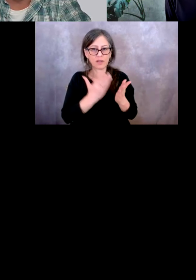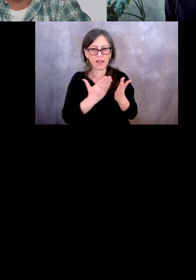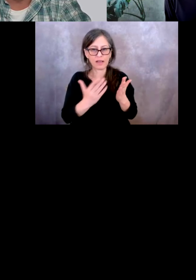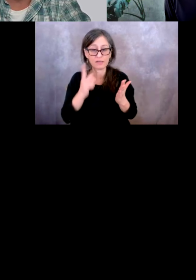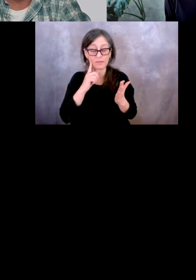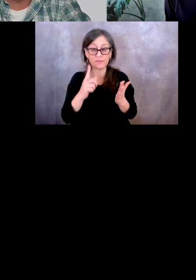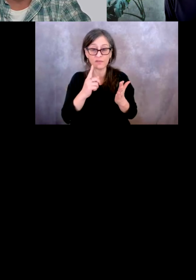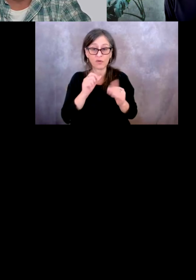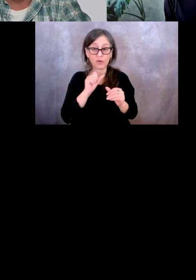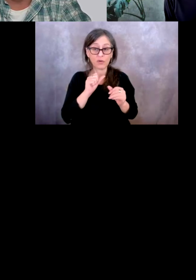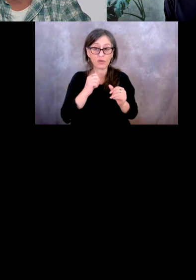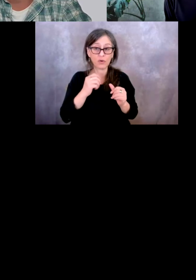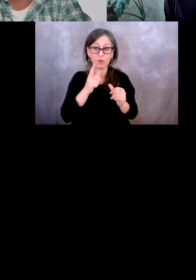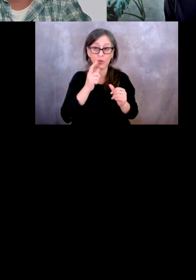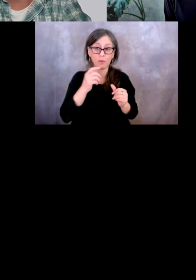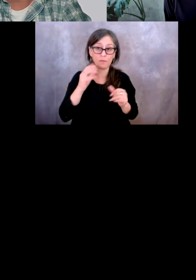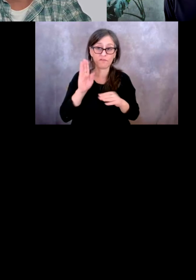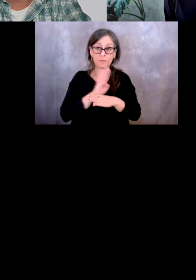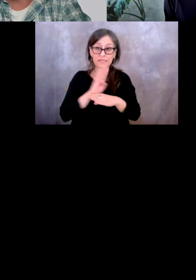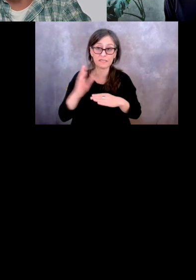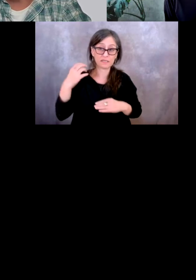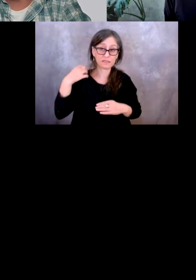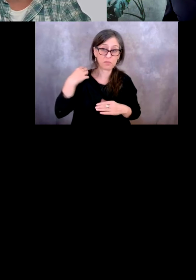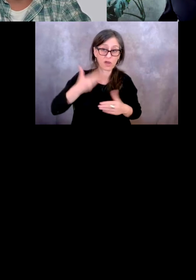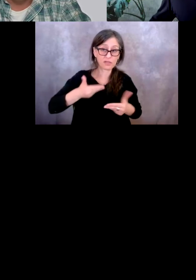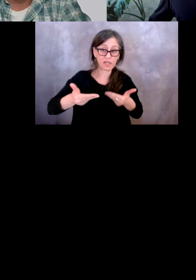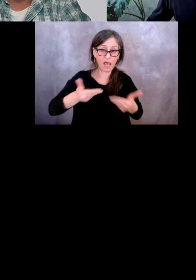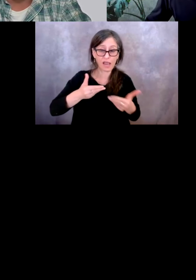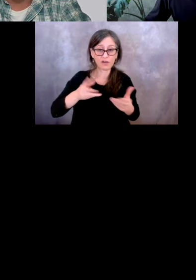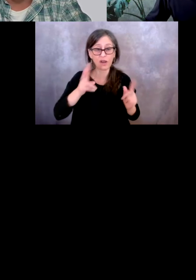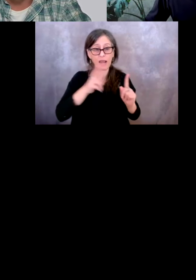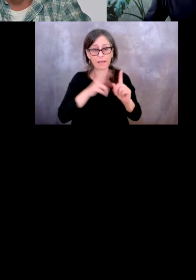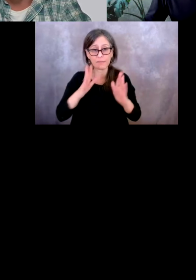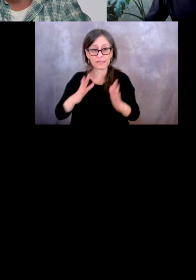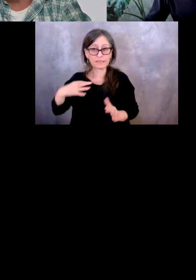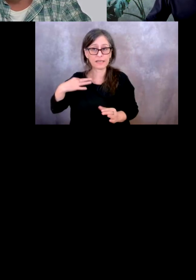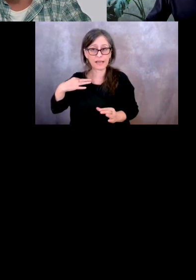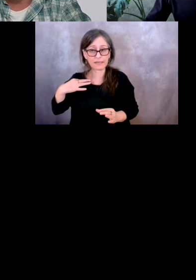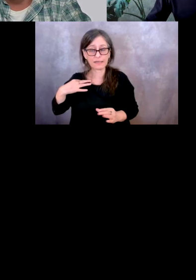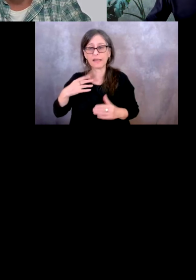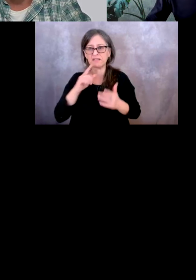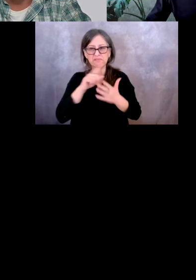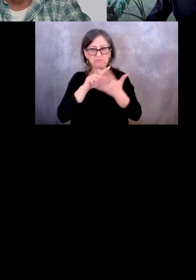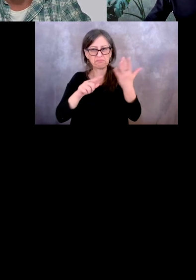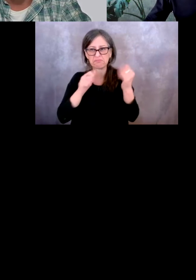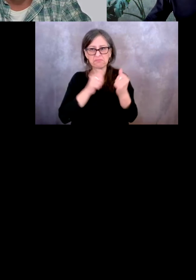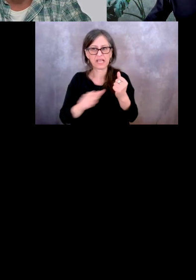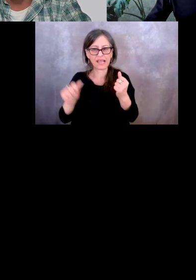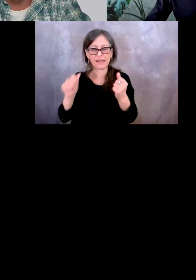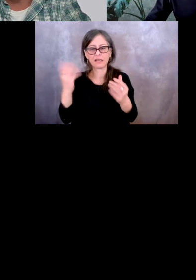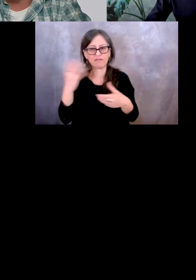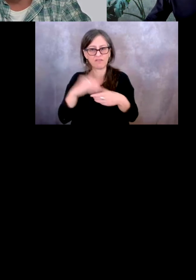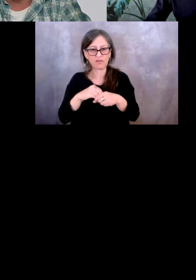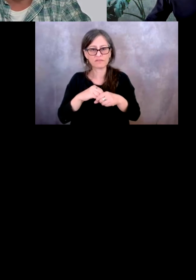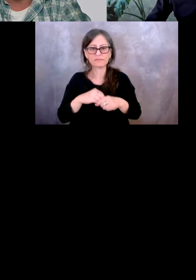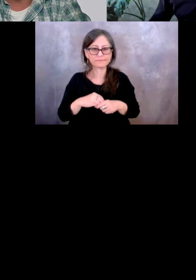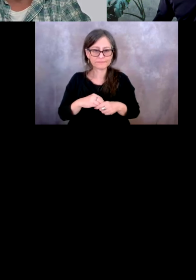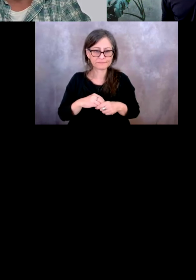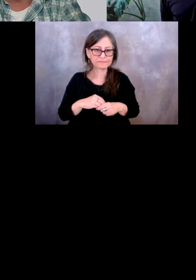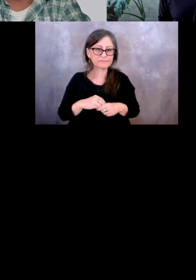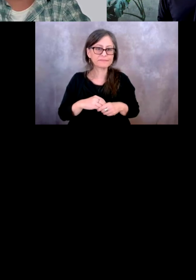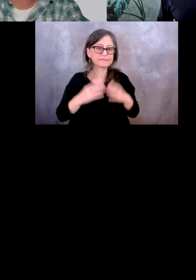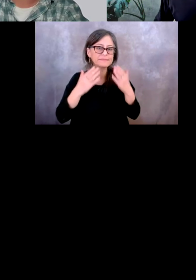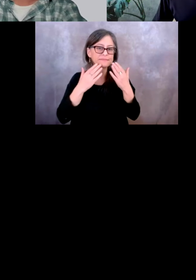for both employers and both applicants, candidates, and employees with disabilities and veterans as well. So really